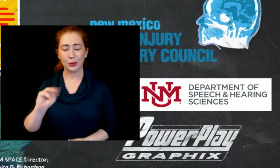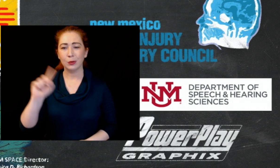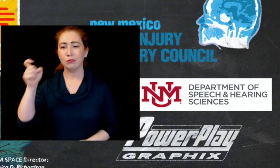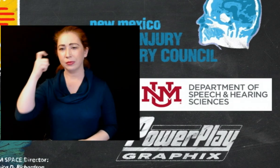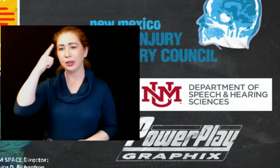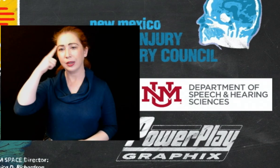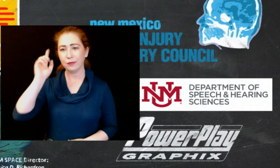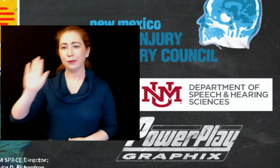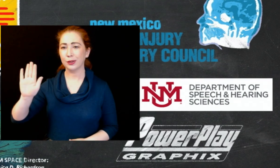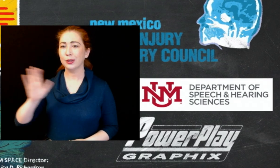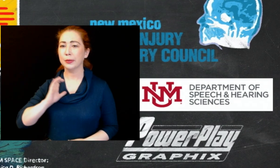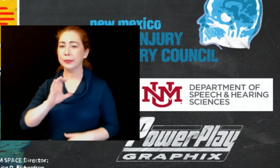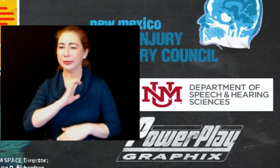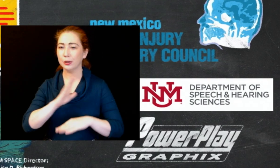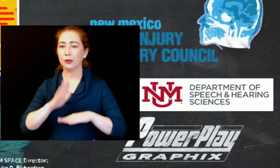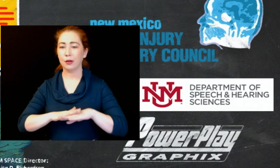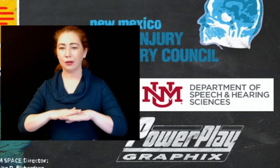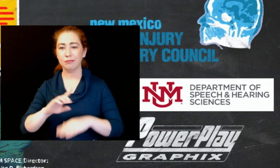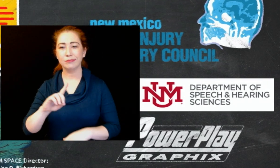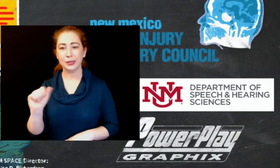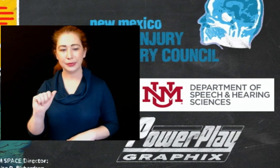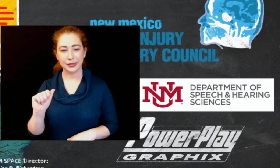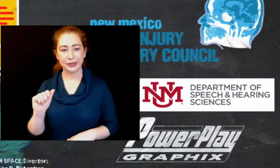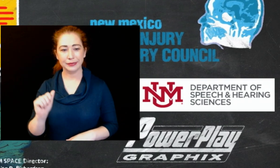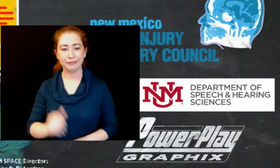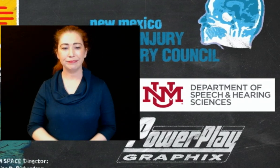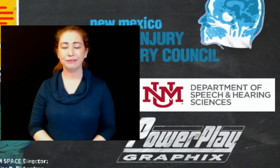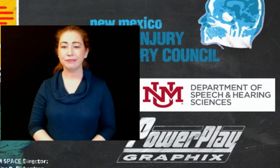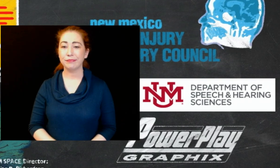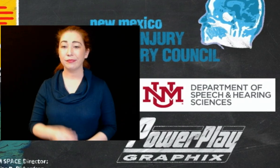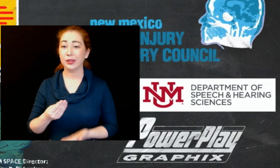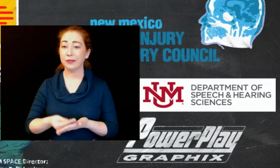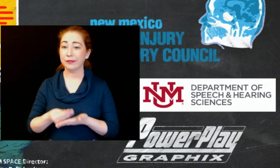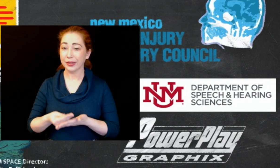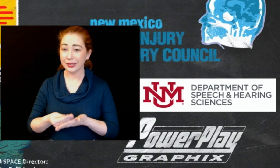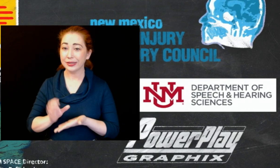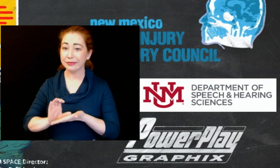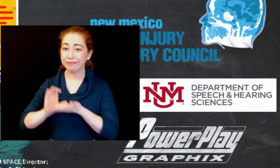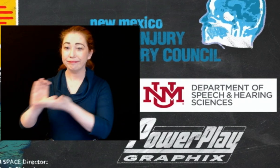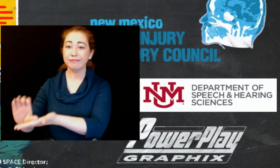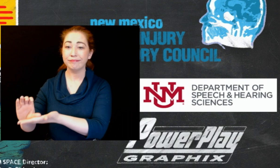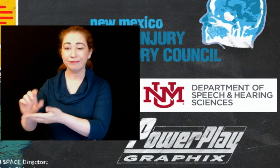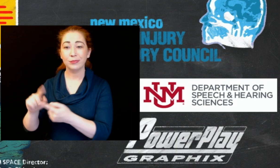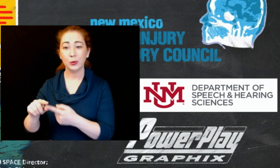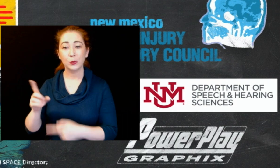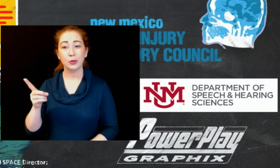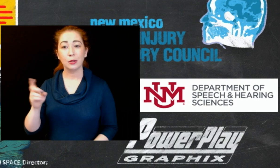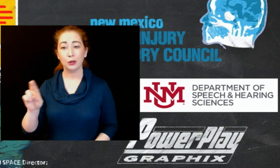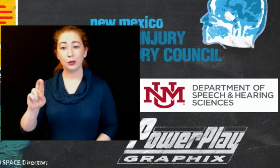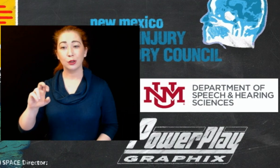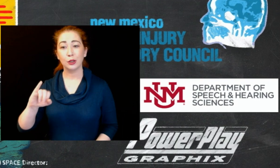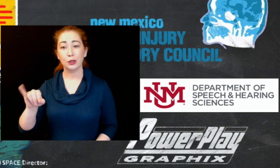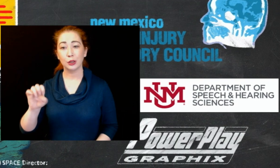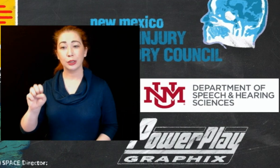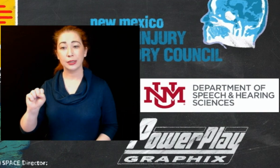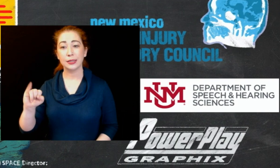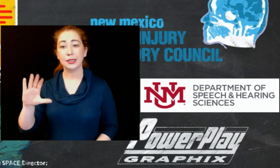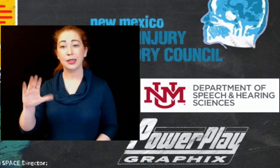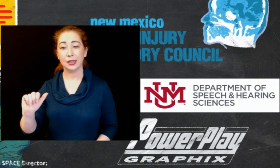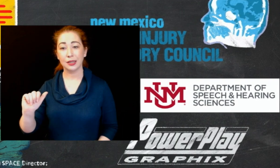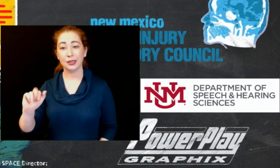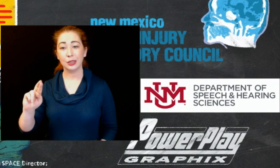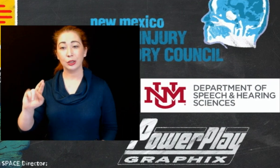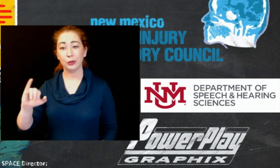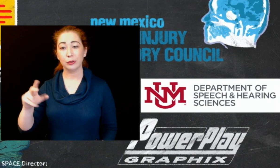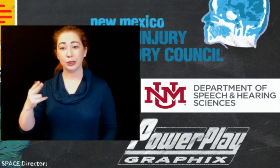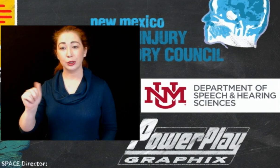Funding was awarded to Dr. Jessica Richardson at the University of New Mexico. Her team developed content